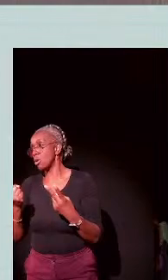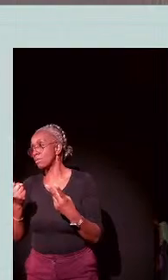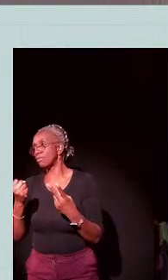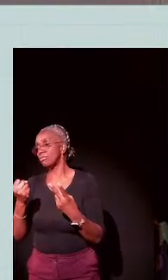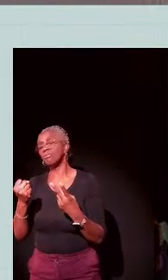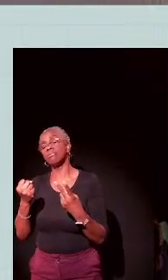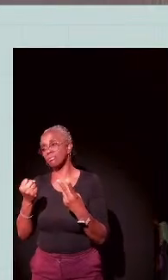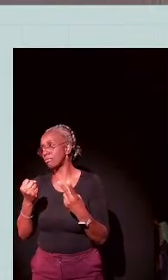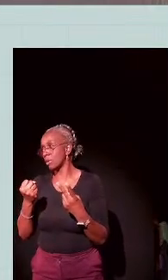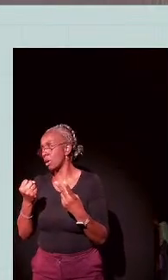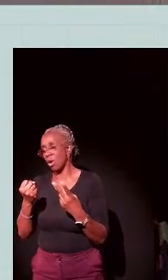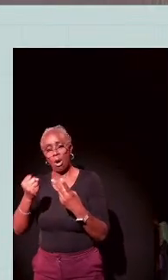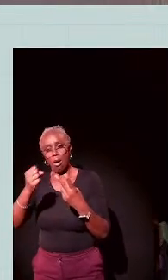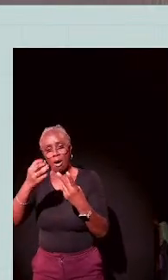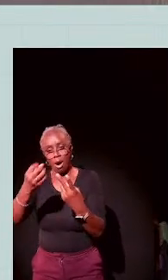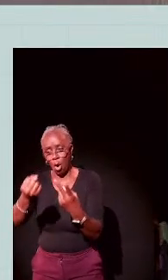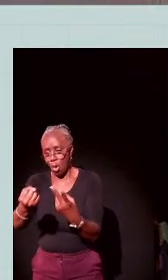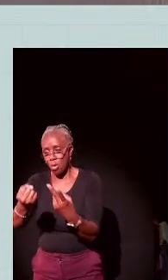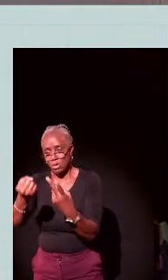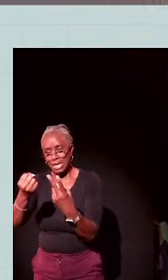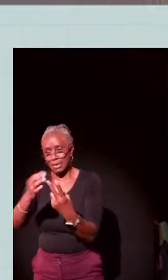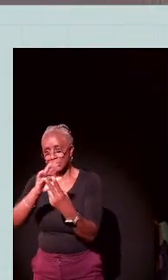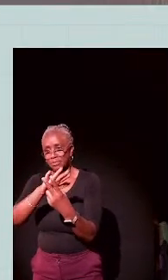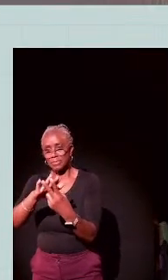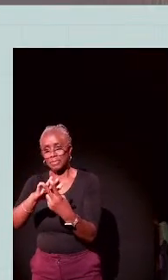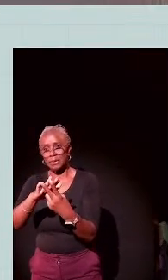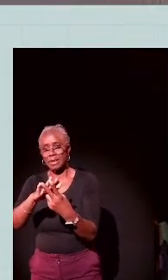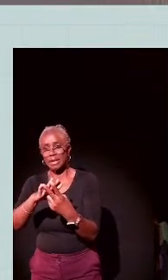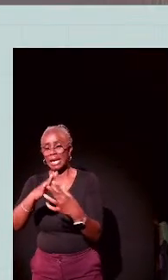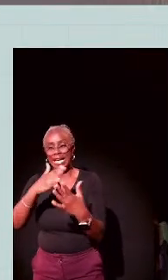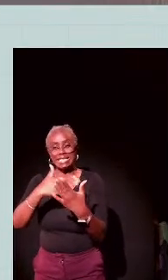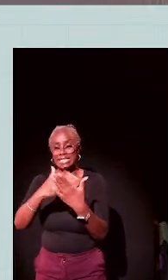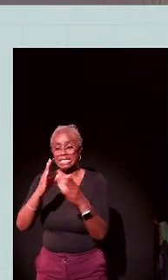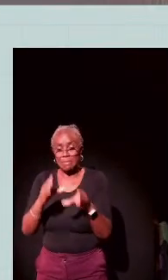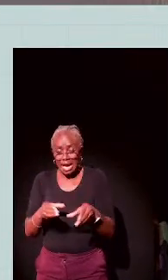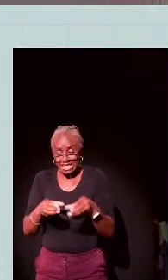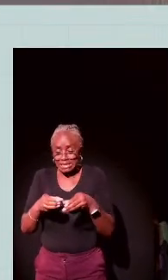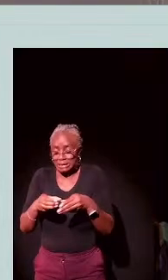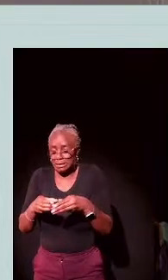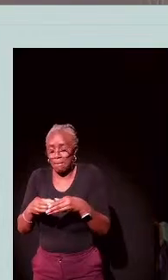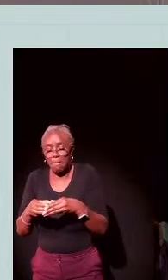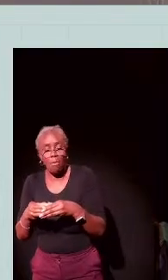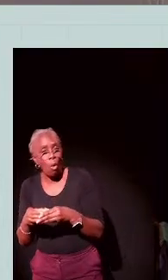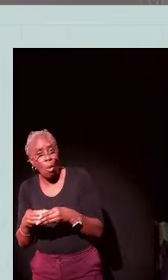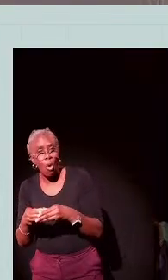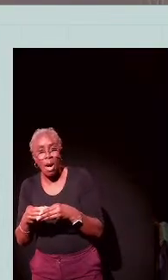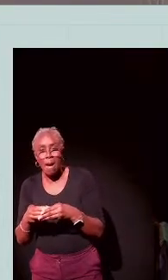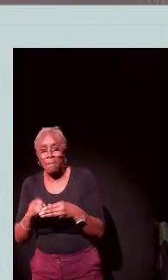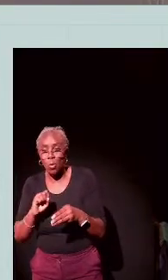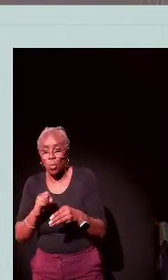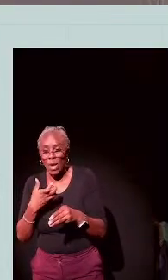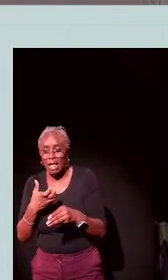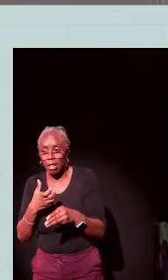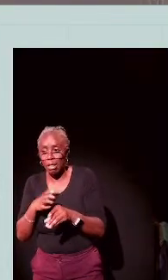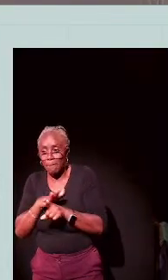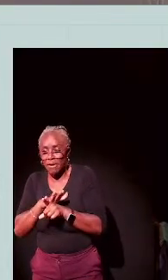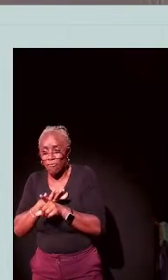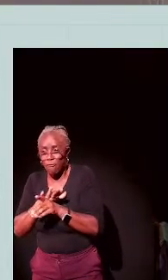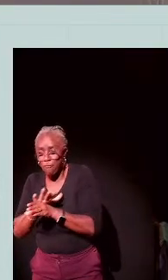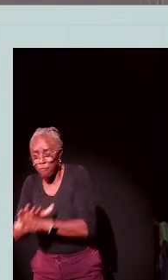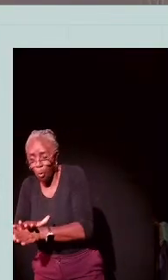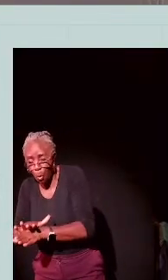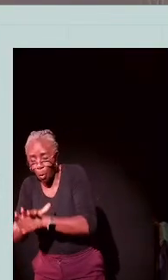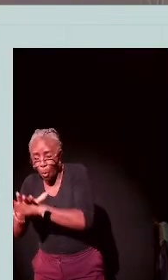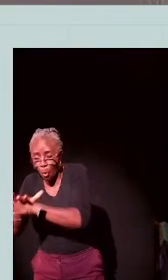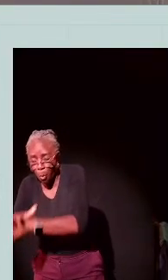applying force onto something, no matter how little that is, you end up applying a reactive force from the other end as well. So that's a